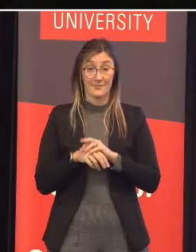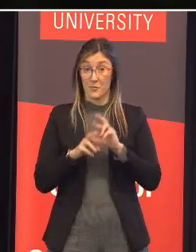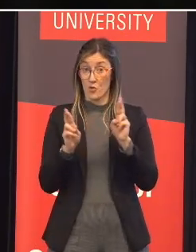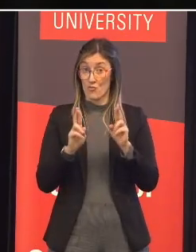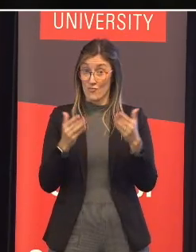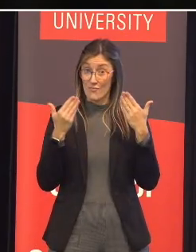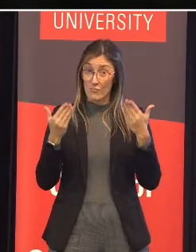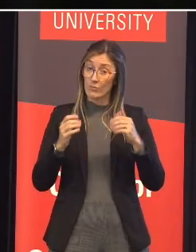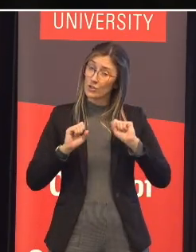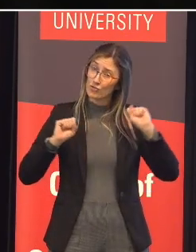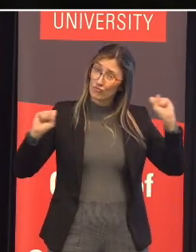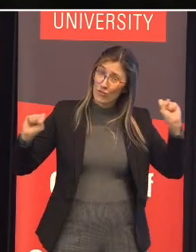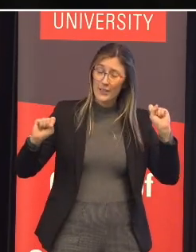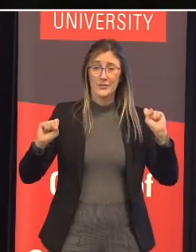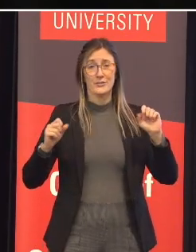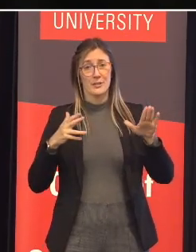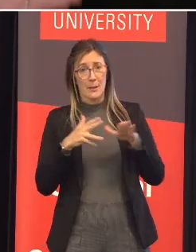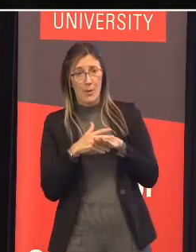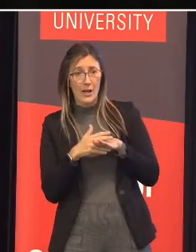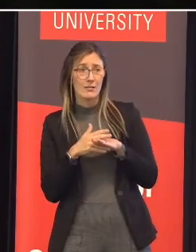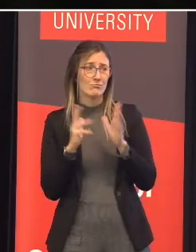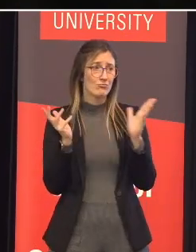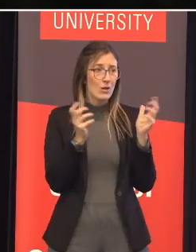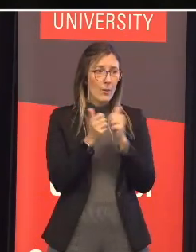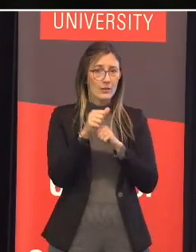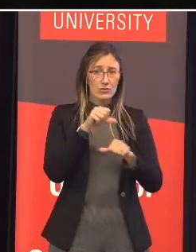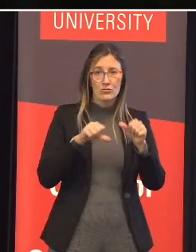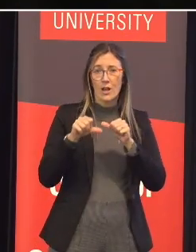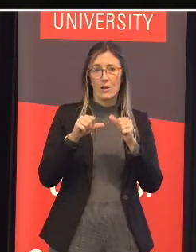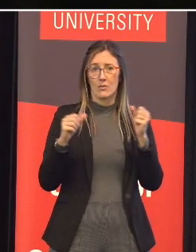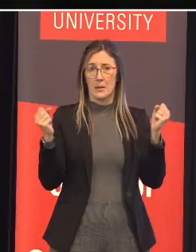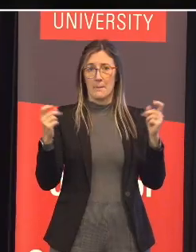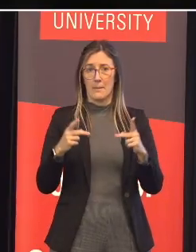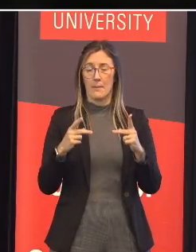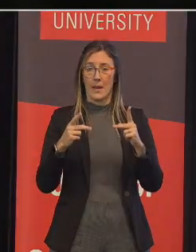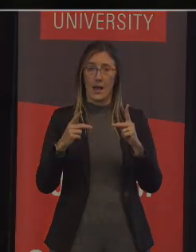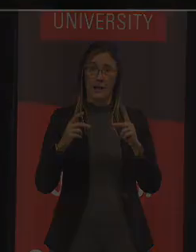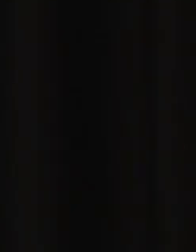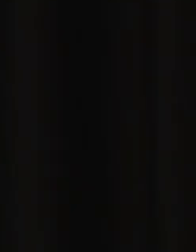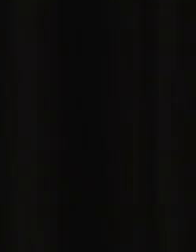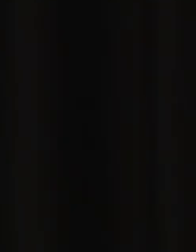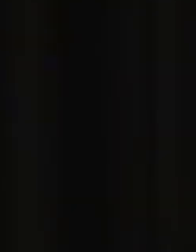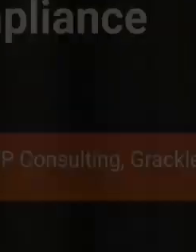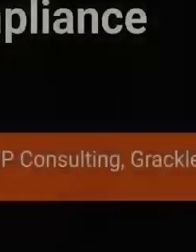take a stretch break, share with each other, and we'll meet back at 2 o'clock.